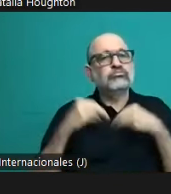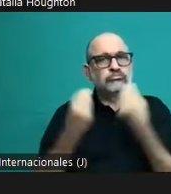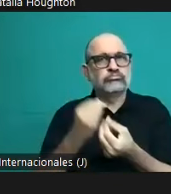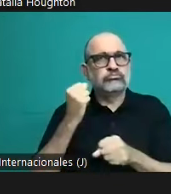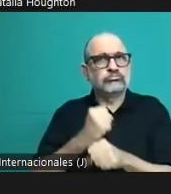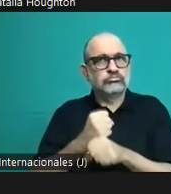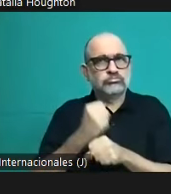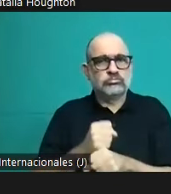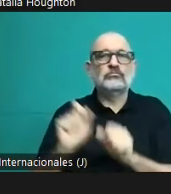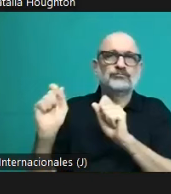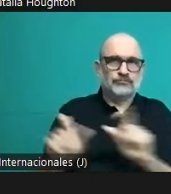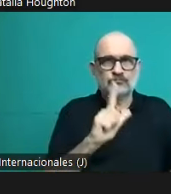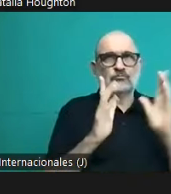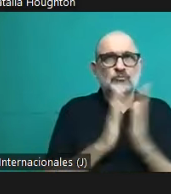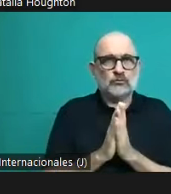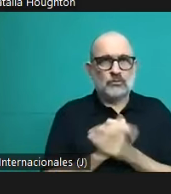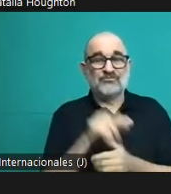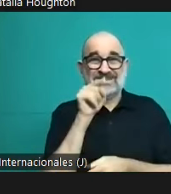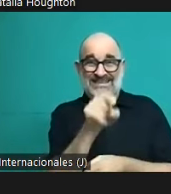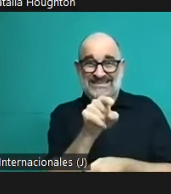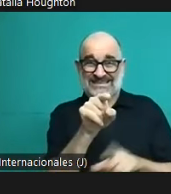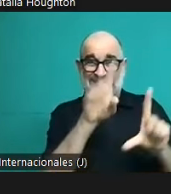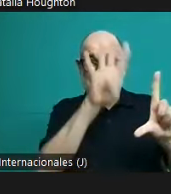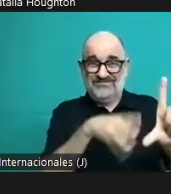Next one, please. Here we can